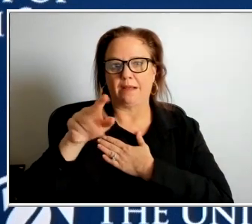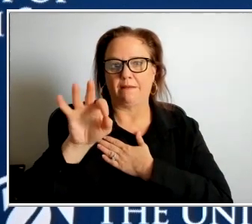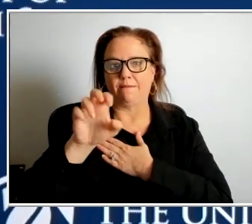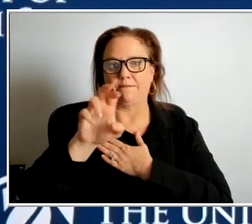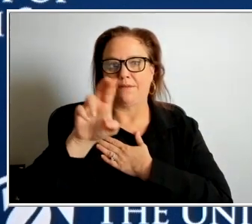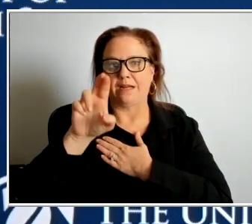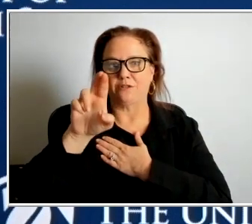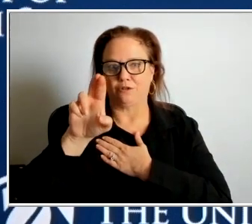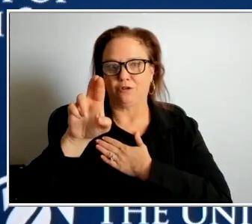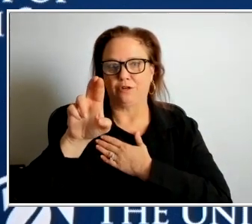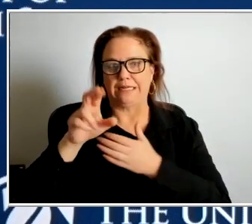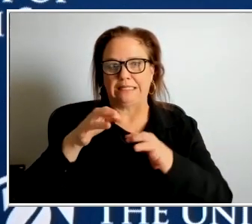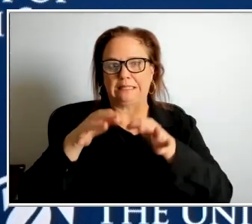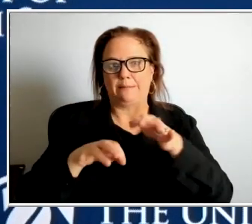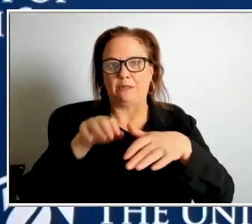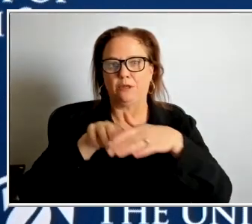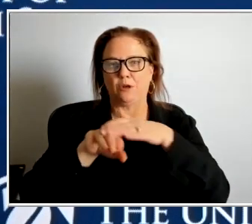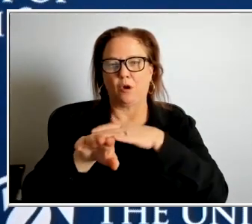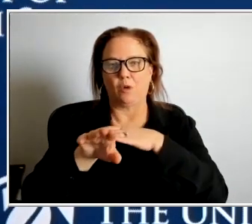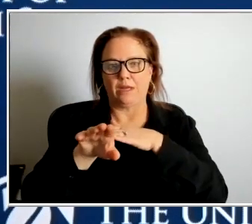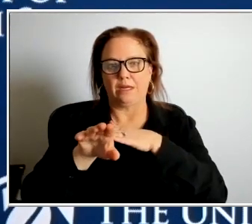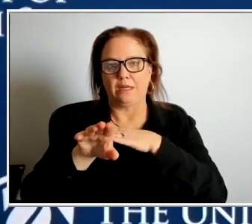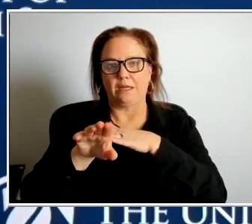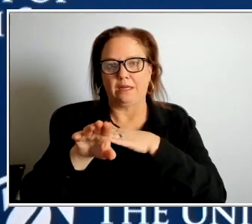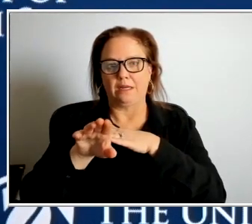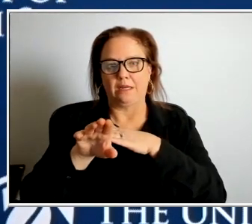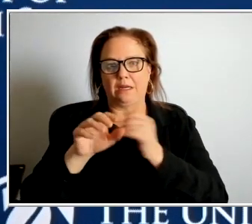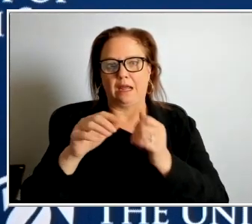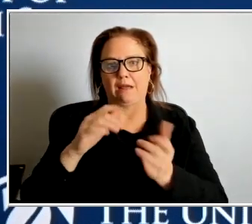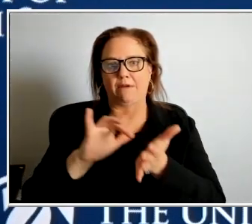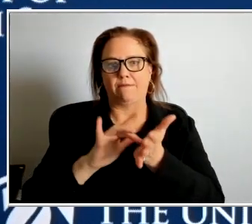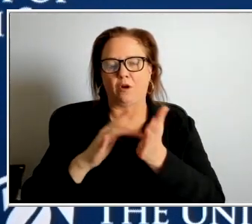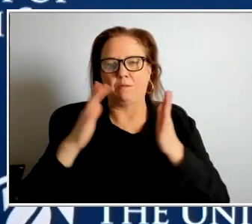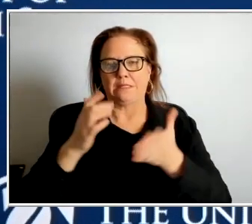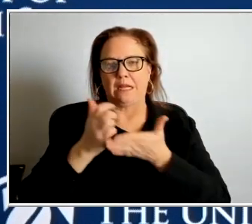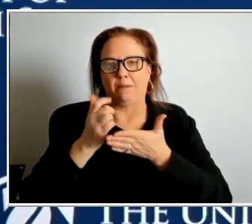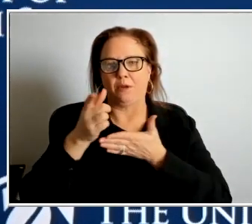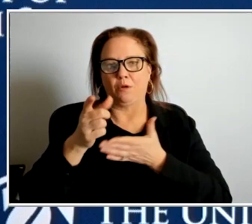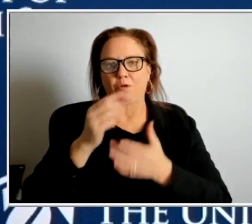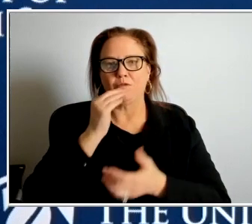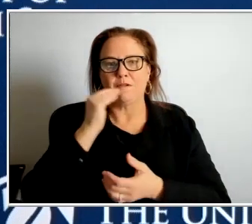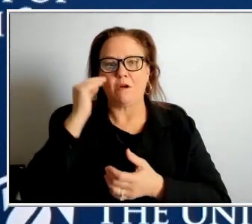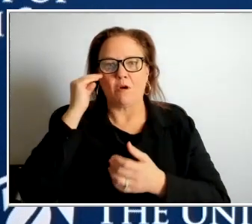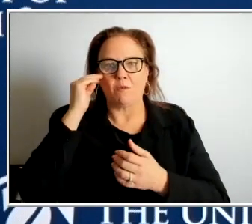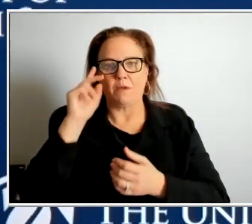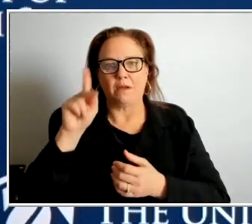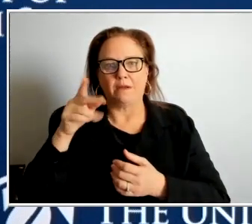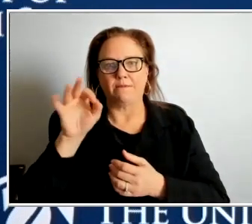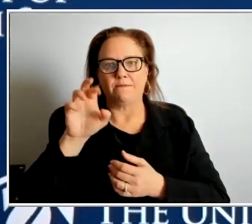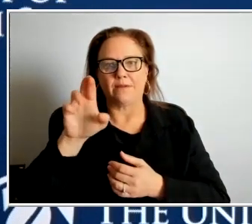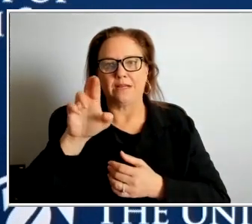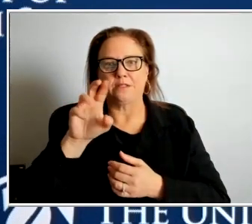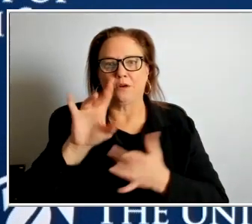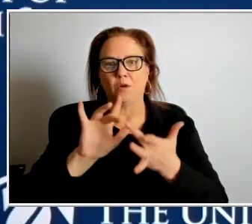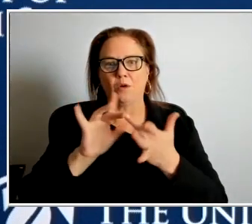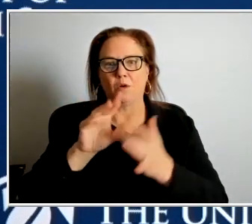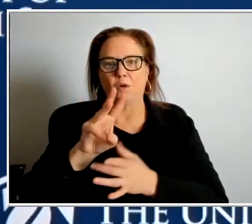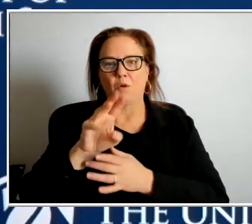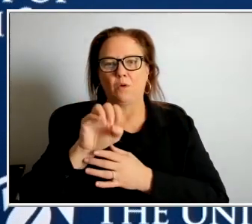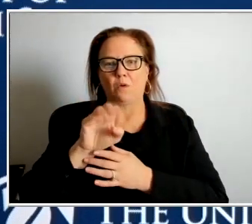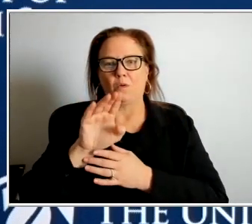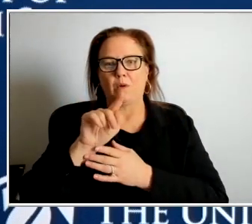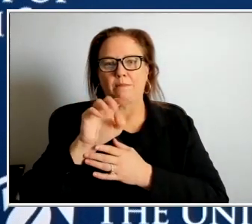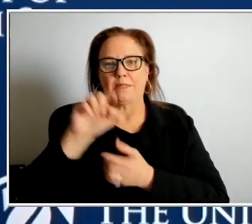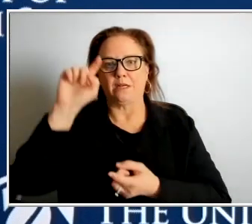pretty simple to go to if you're able to either have a pharmacist help you with it or do it at home. Look for the Pfizer website to help with that, to help reduce your cost